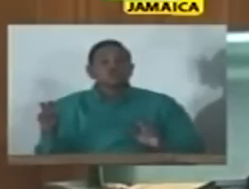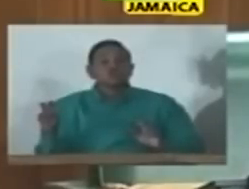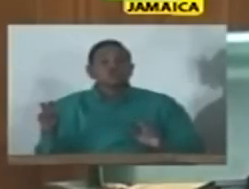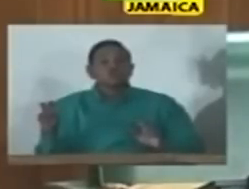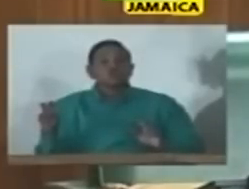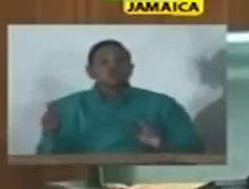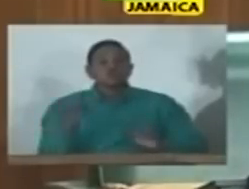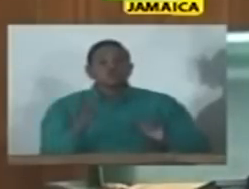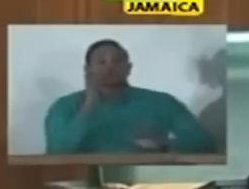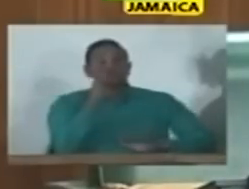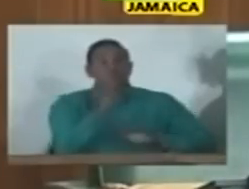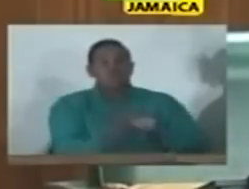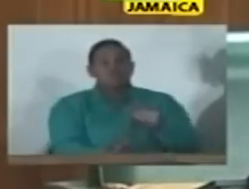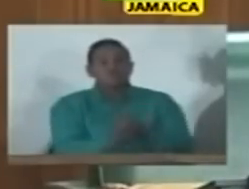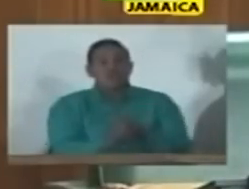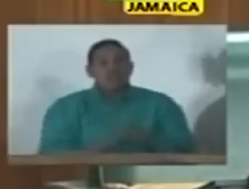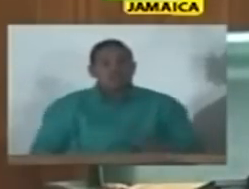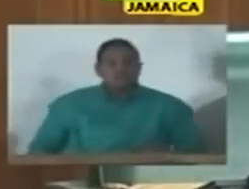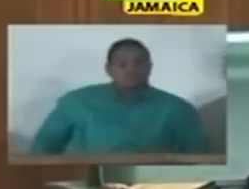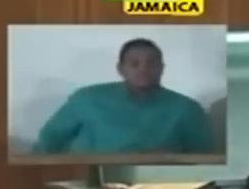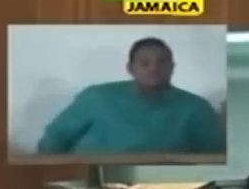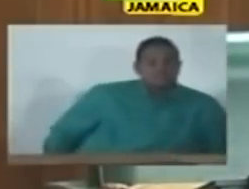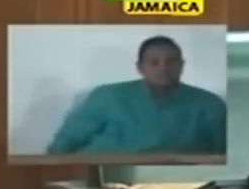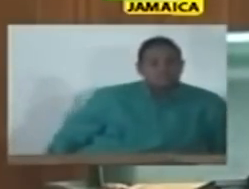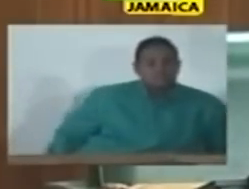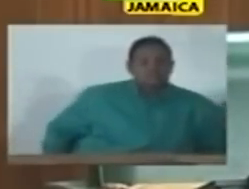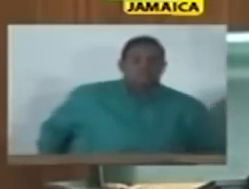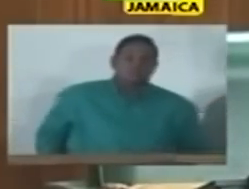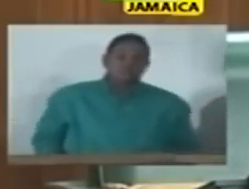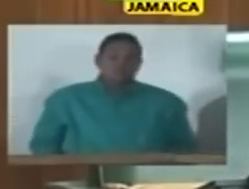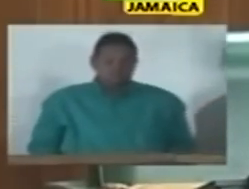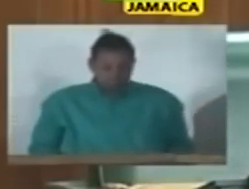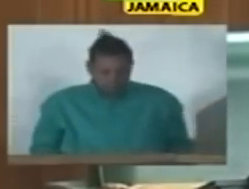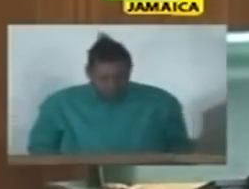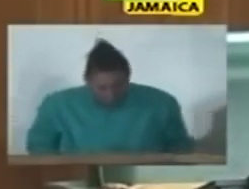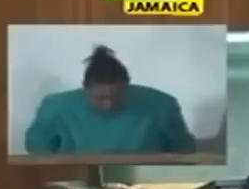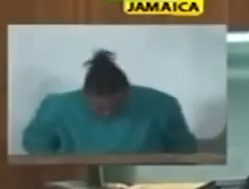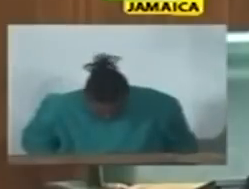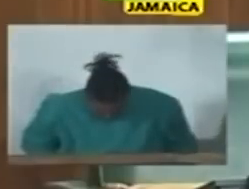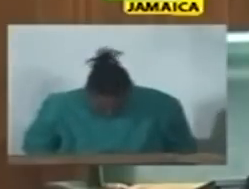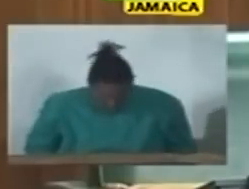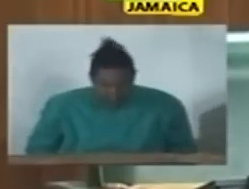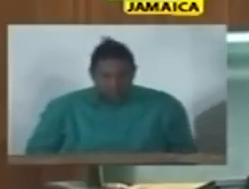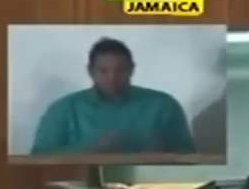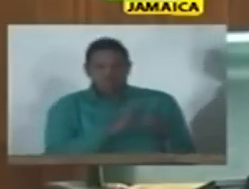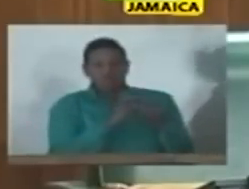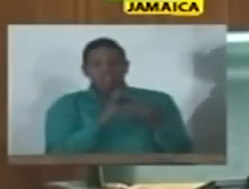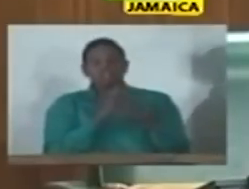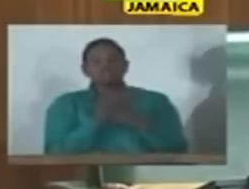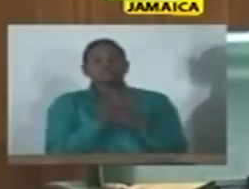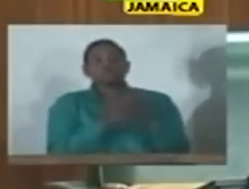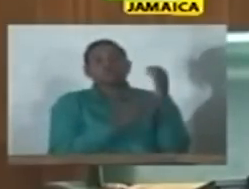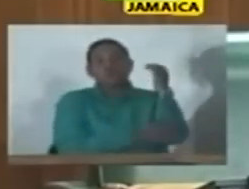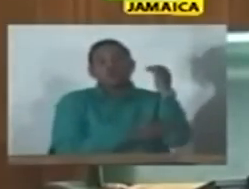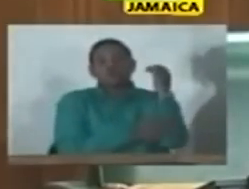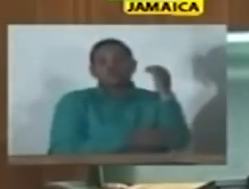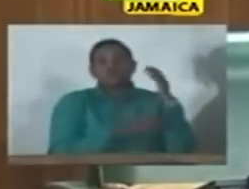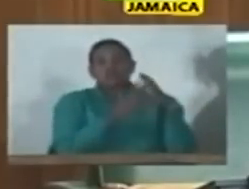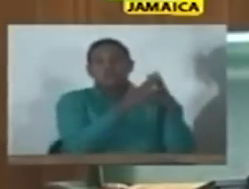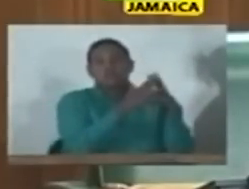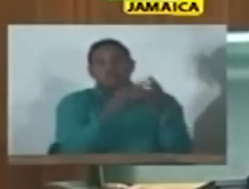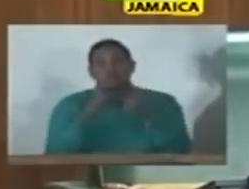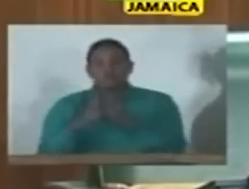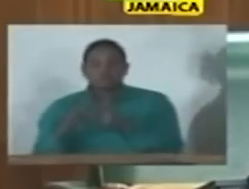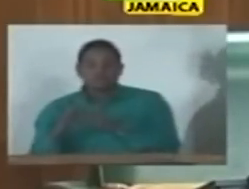would arise as between the relationship between states, and that